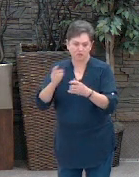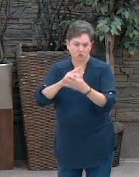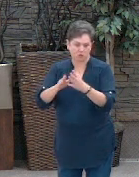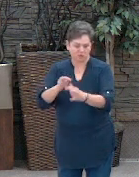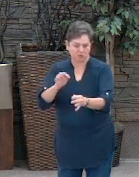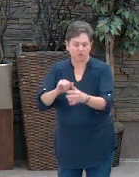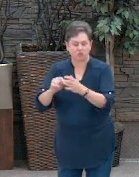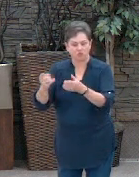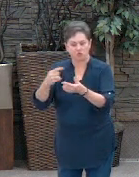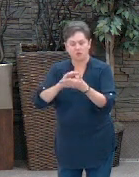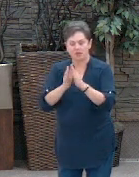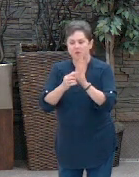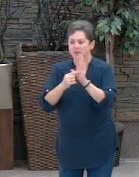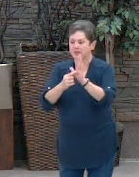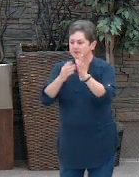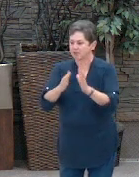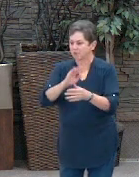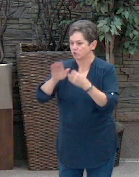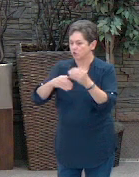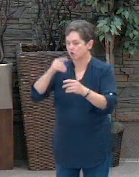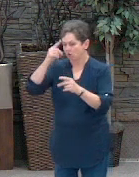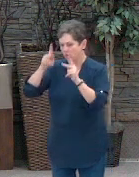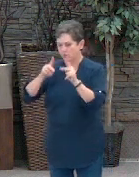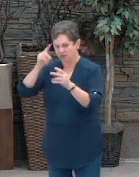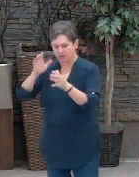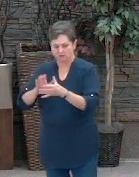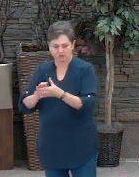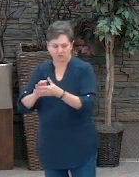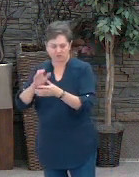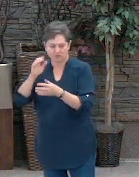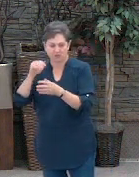you became a model to all the believers in Macedonia and Achaia.